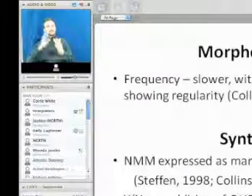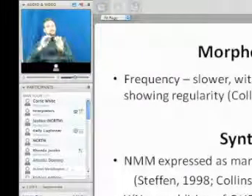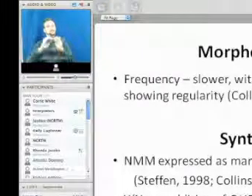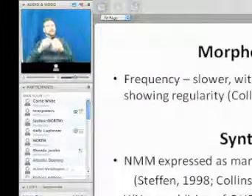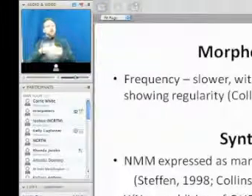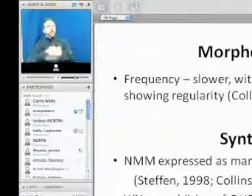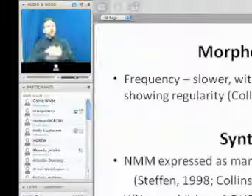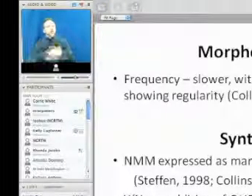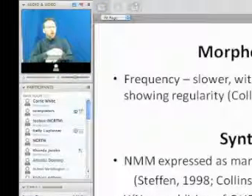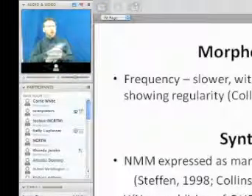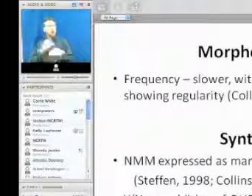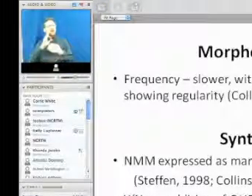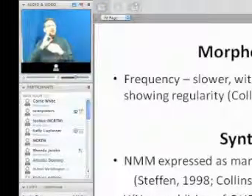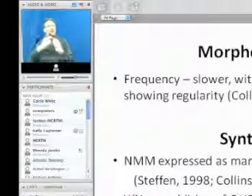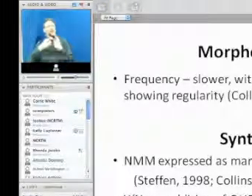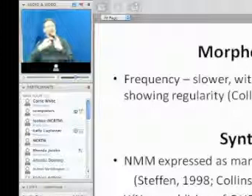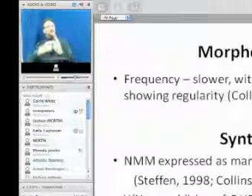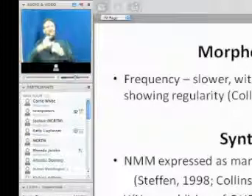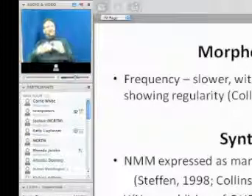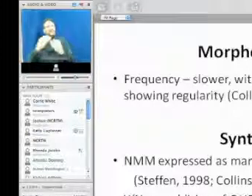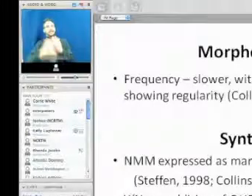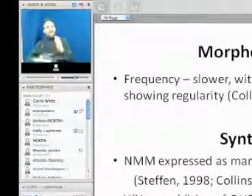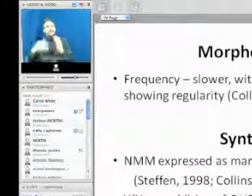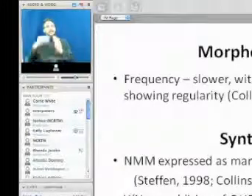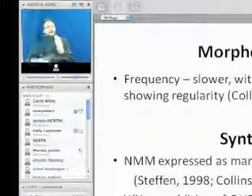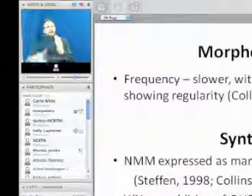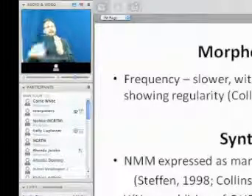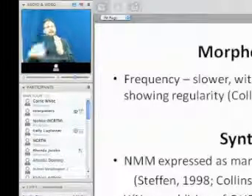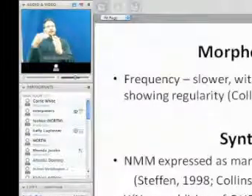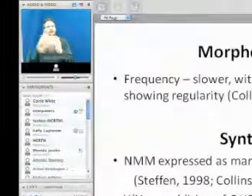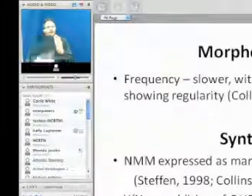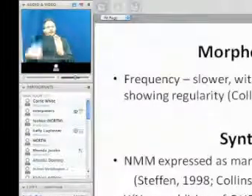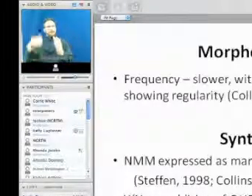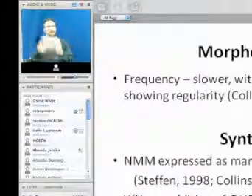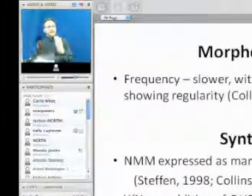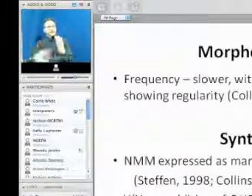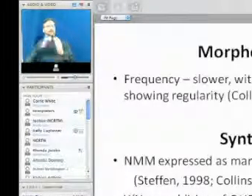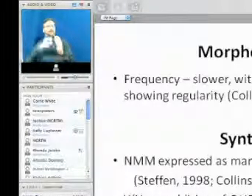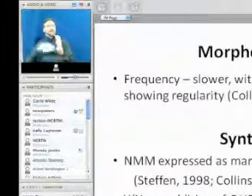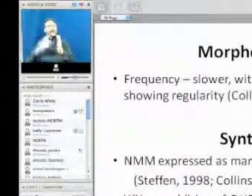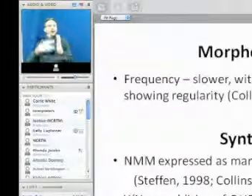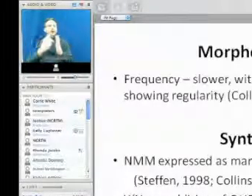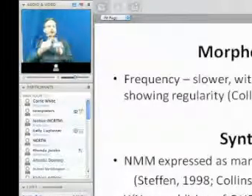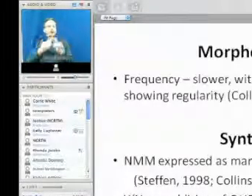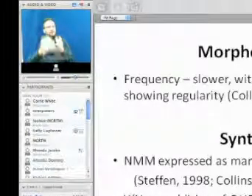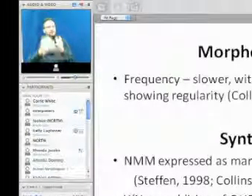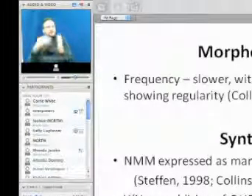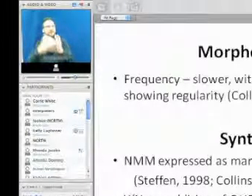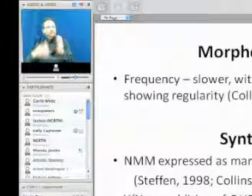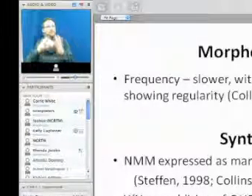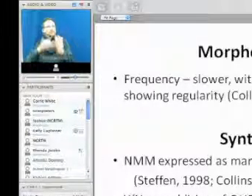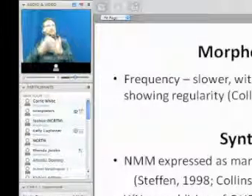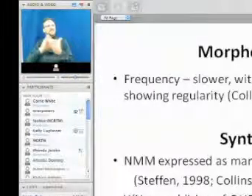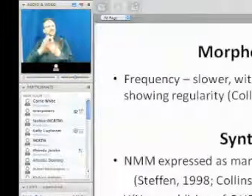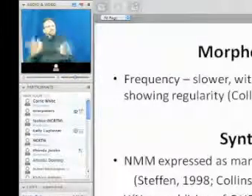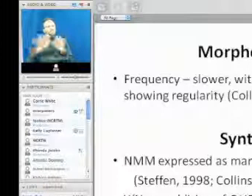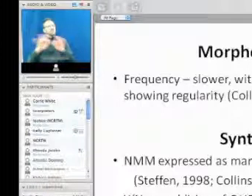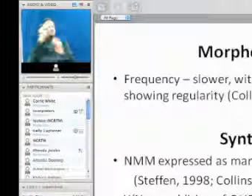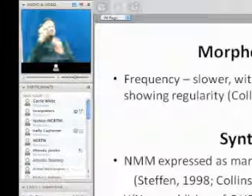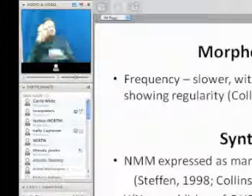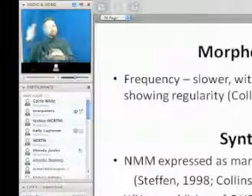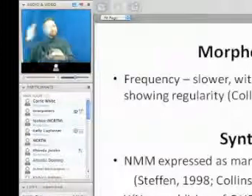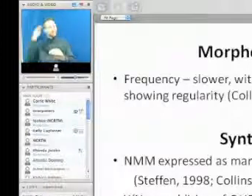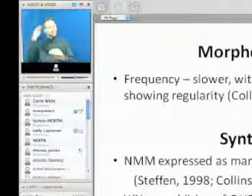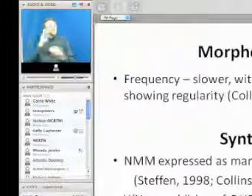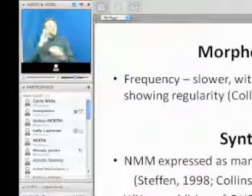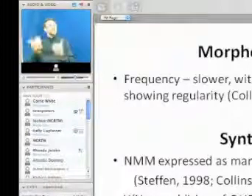of signs showing regularity. So these are some things to keep in mind. We'll look at this video again, things to keep in mind as you're looking at the video.